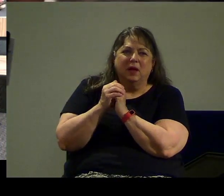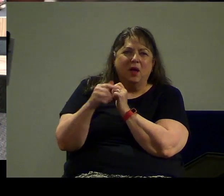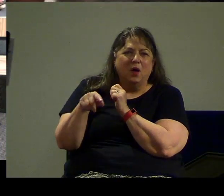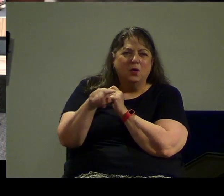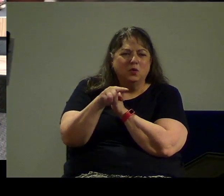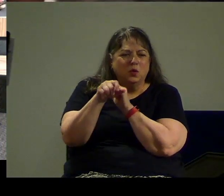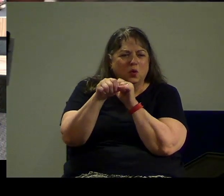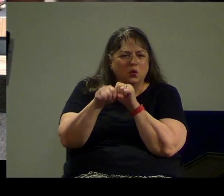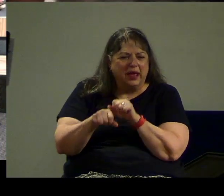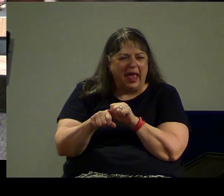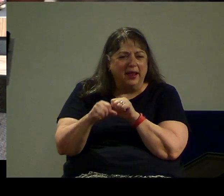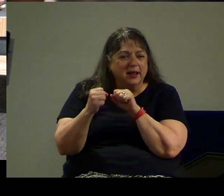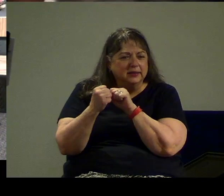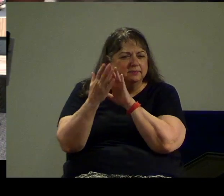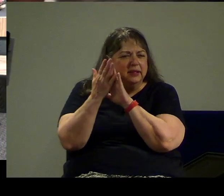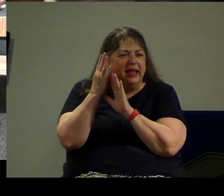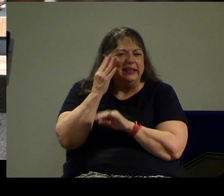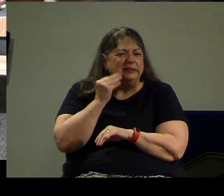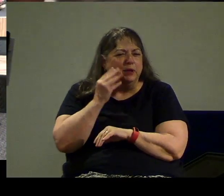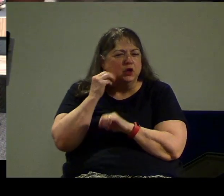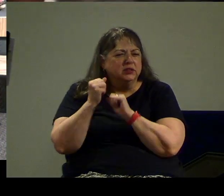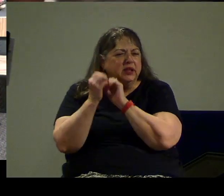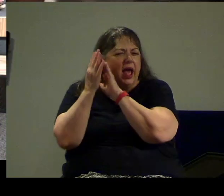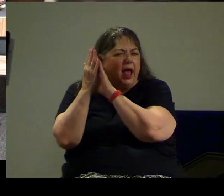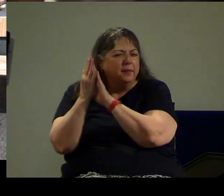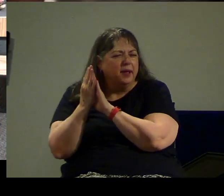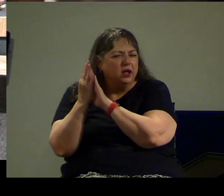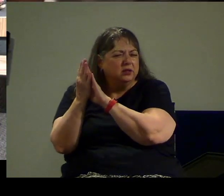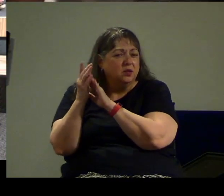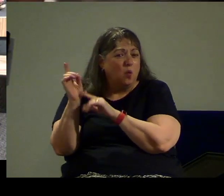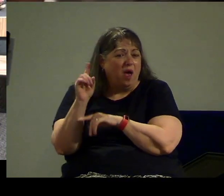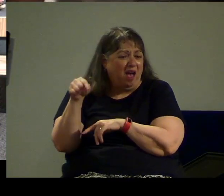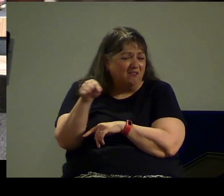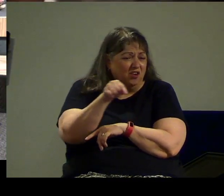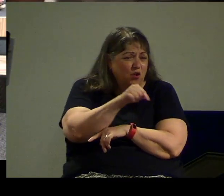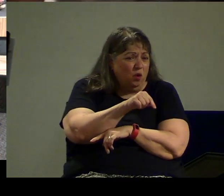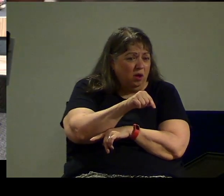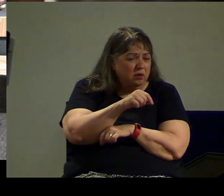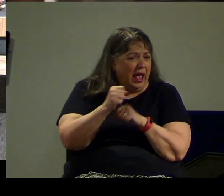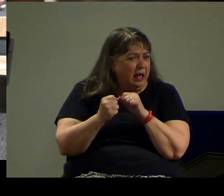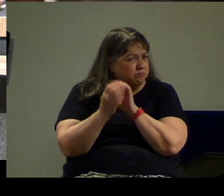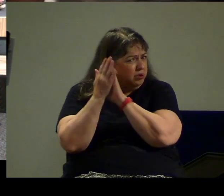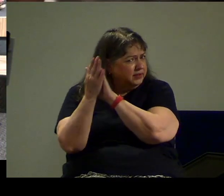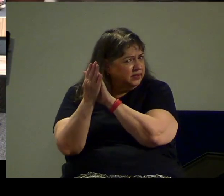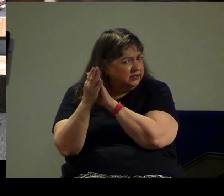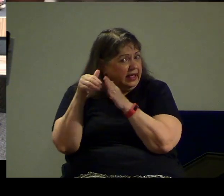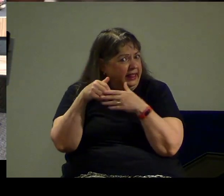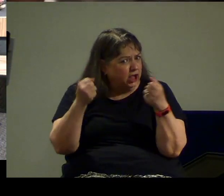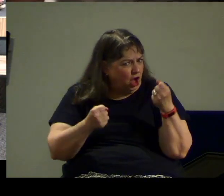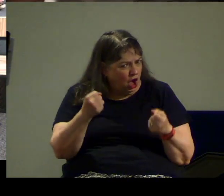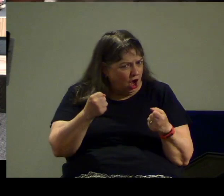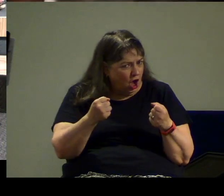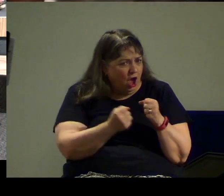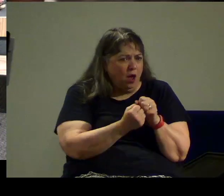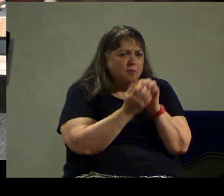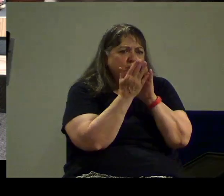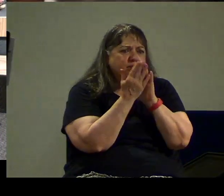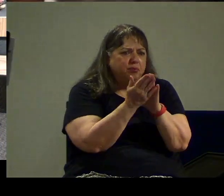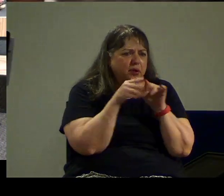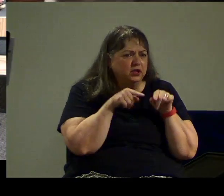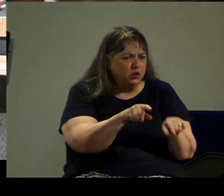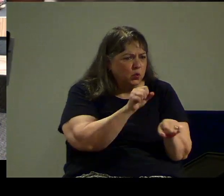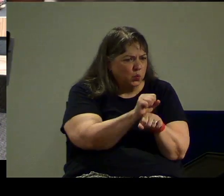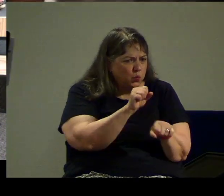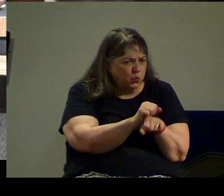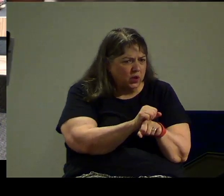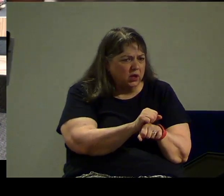presence wherever you are. In your car, at work. At work when I'm doing my thing, driving my